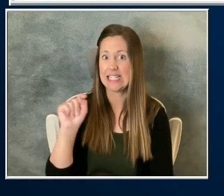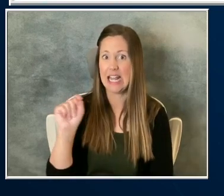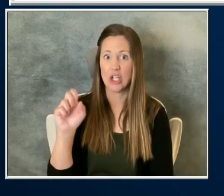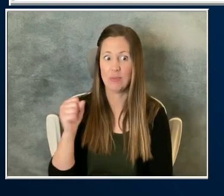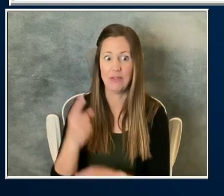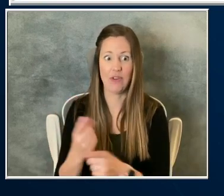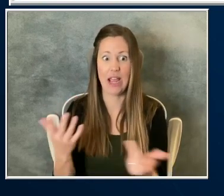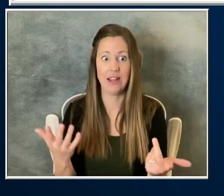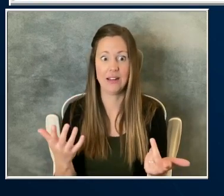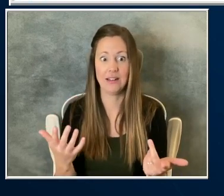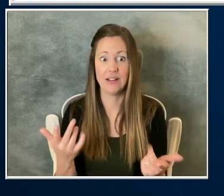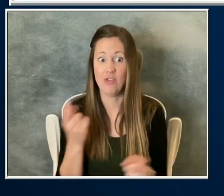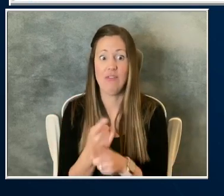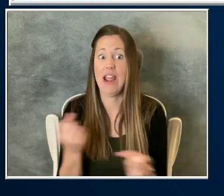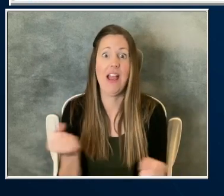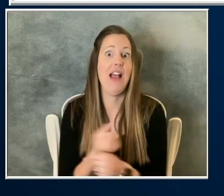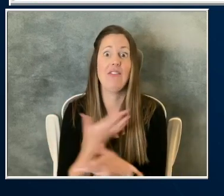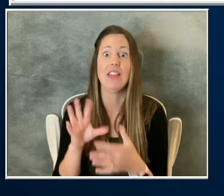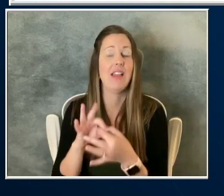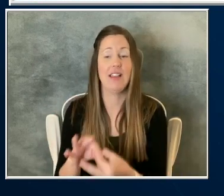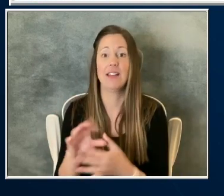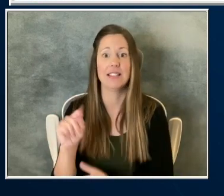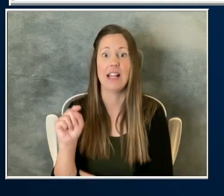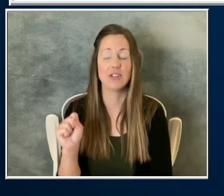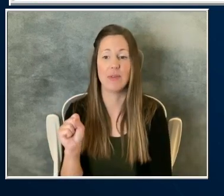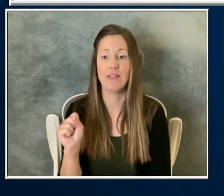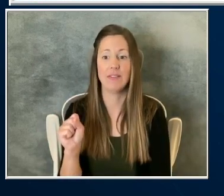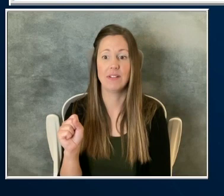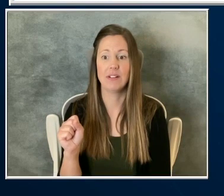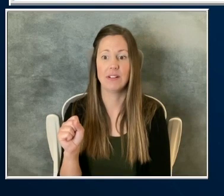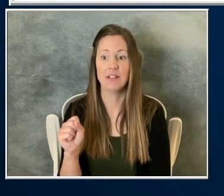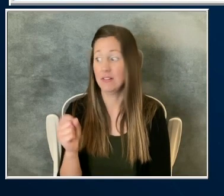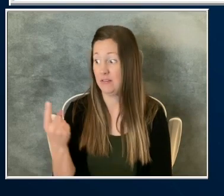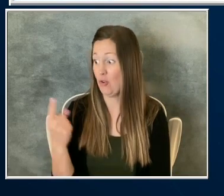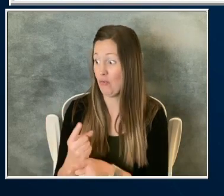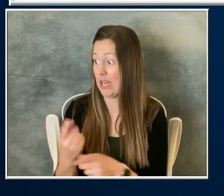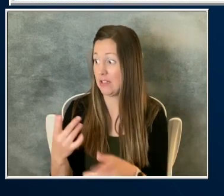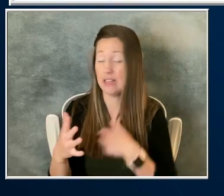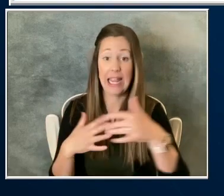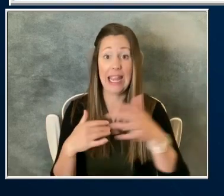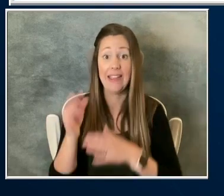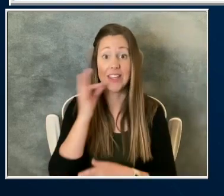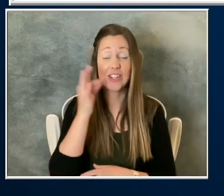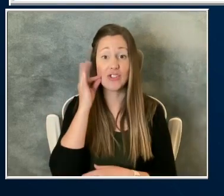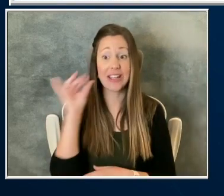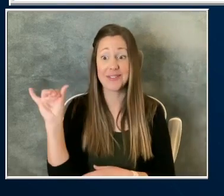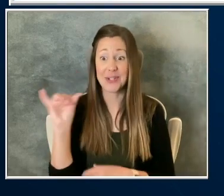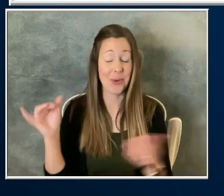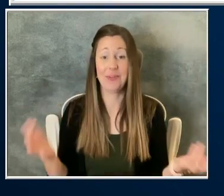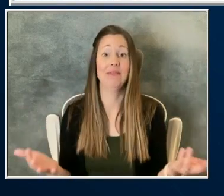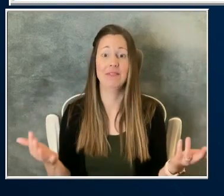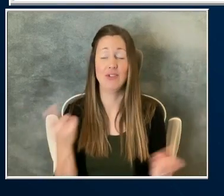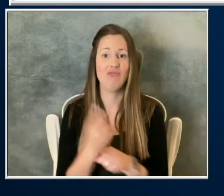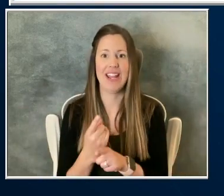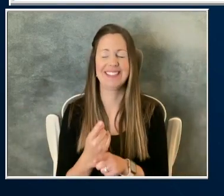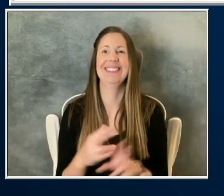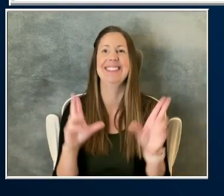of separation from Taylor Swift Even the Chiefs' win was caused by Taylor Swift, not by Patrick and Travis. No,